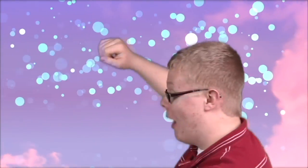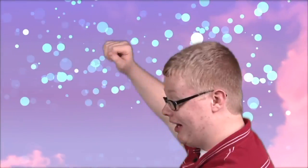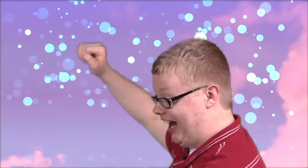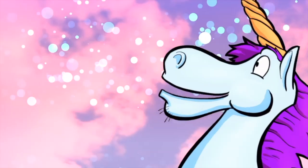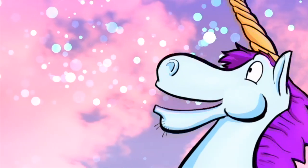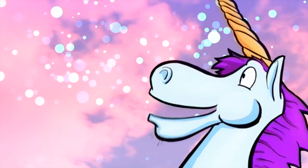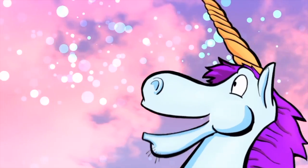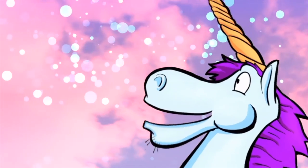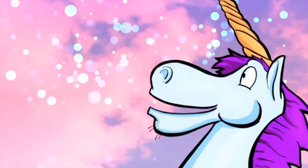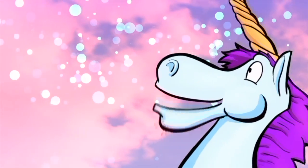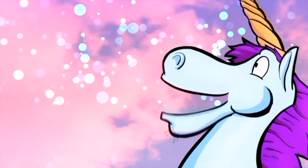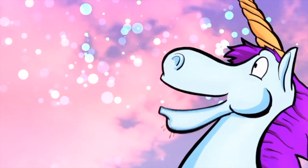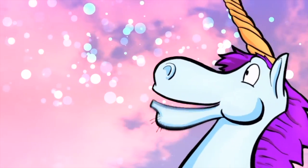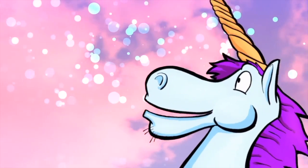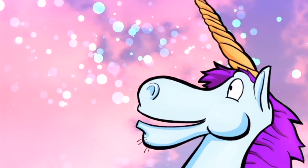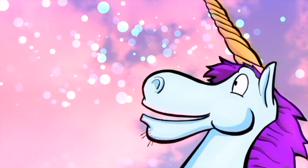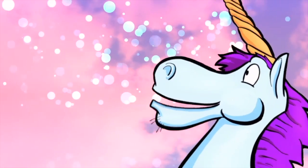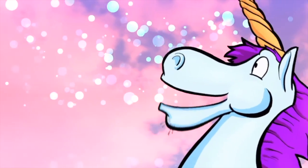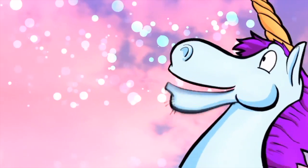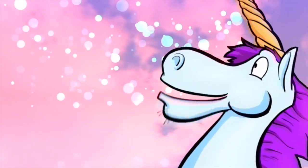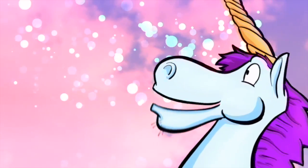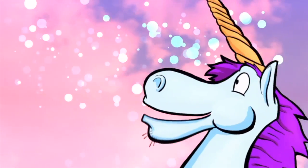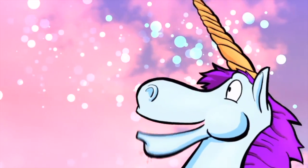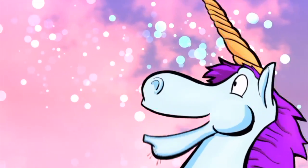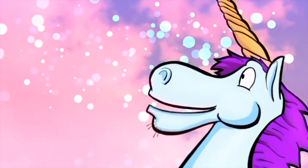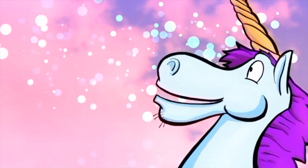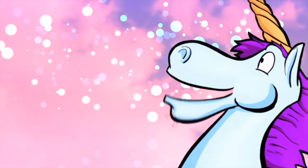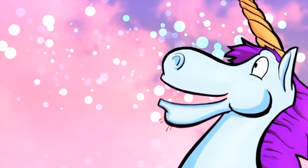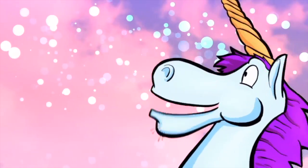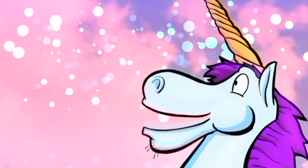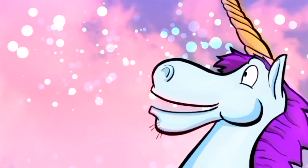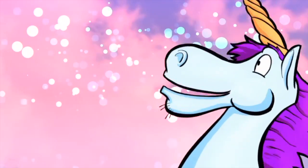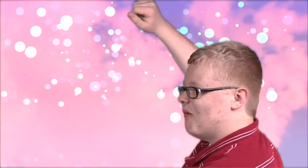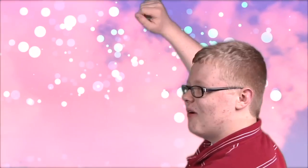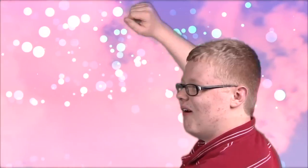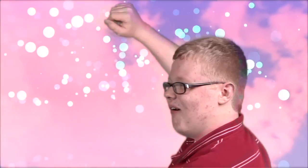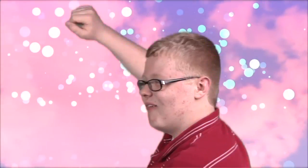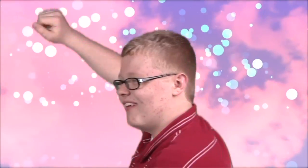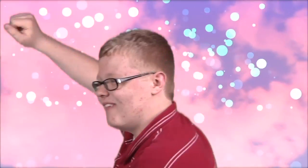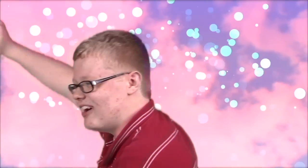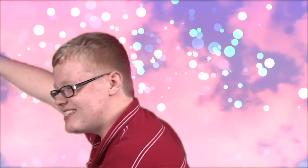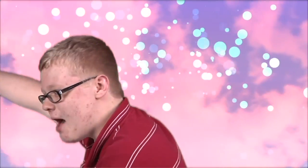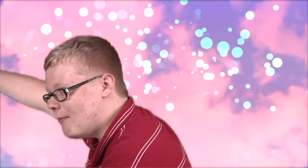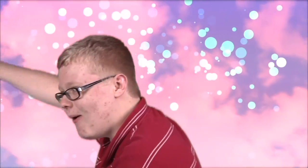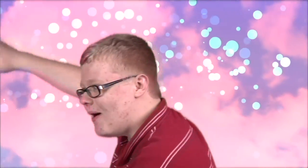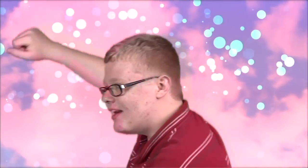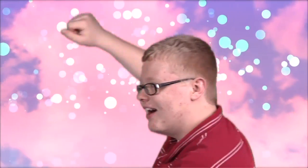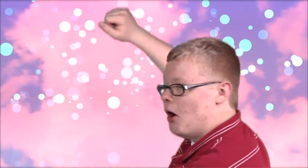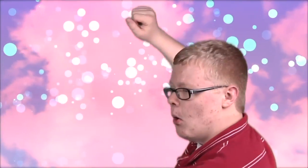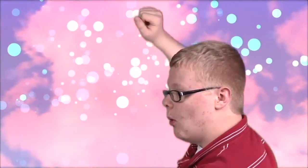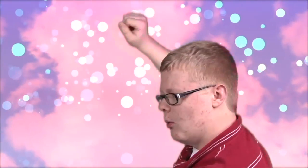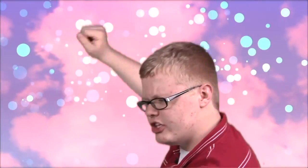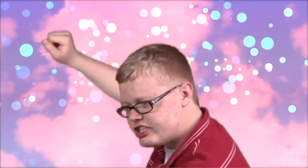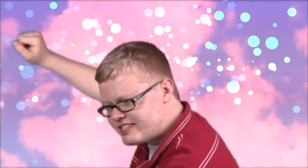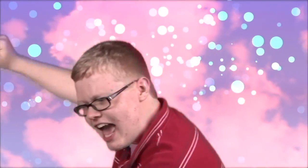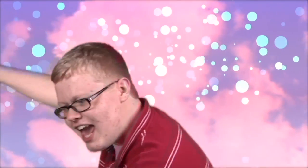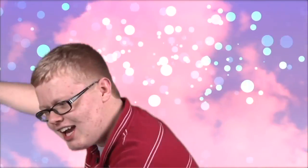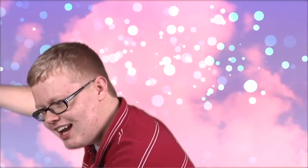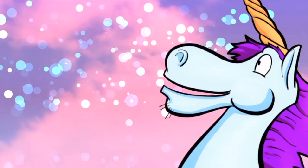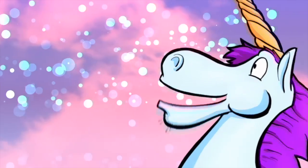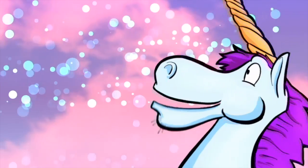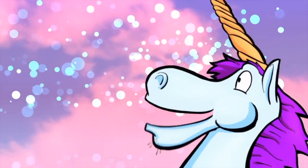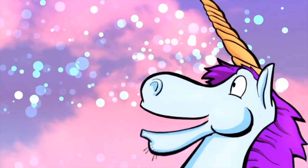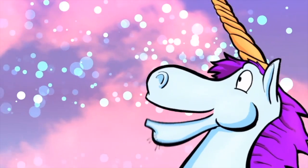horn? No time for that! It's time to get up, Steven! What's that, boy? What did you